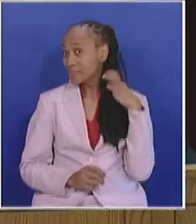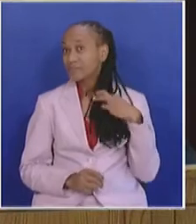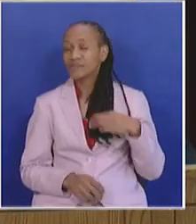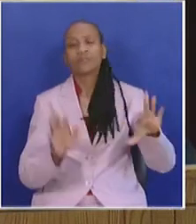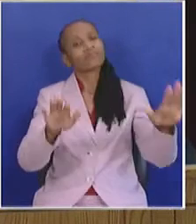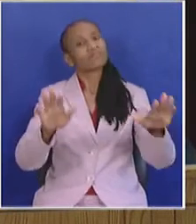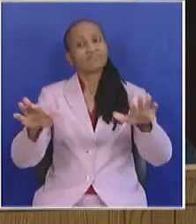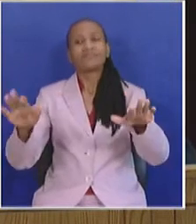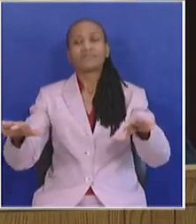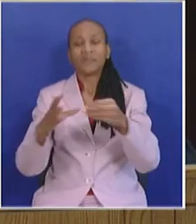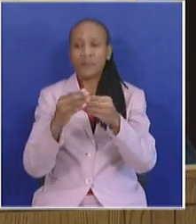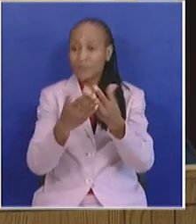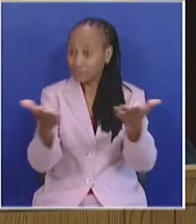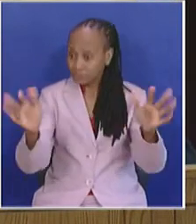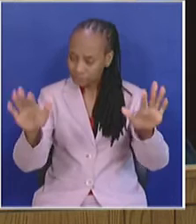Order, members.